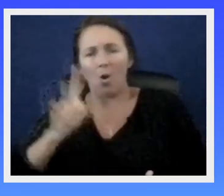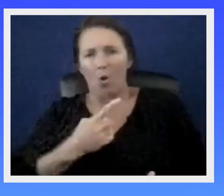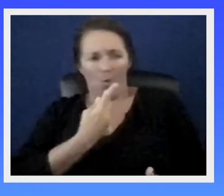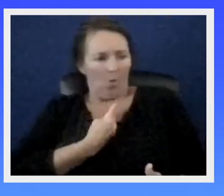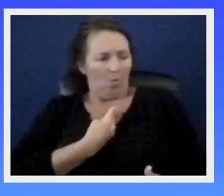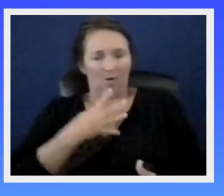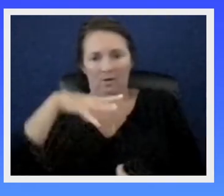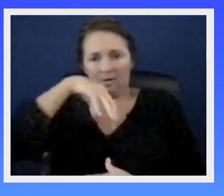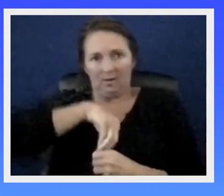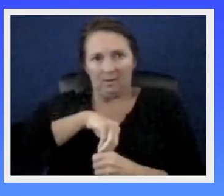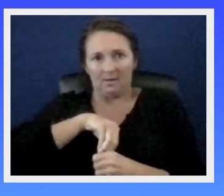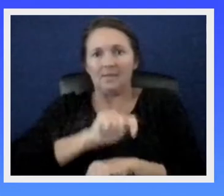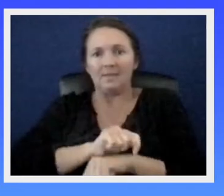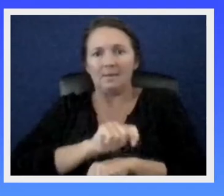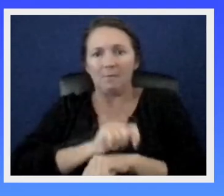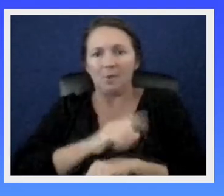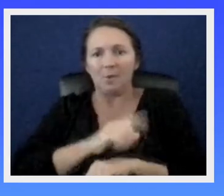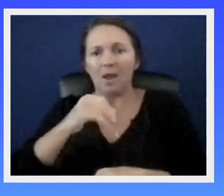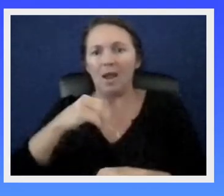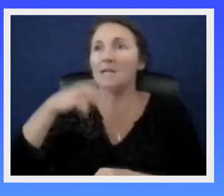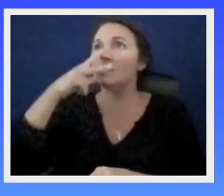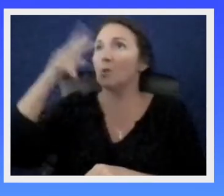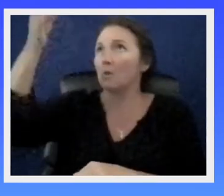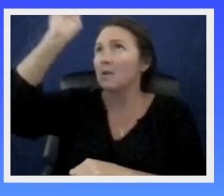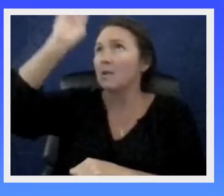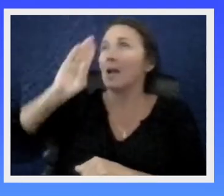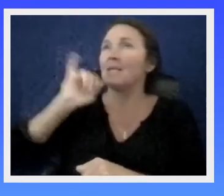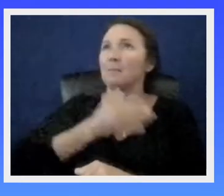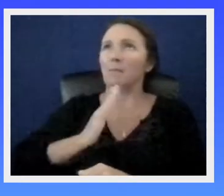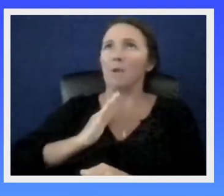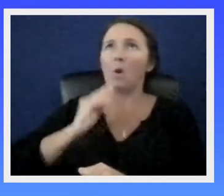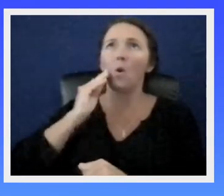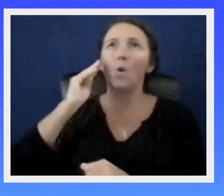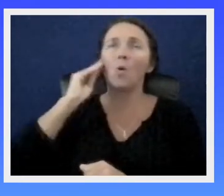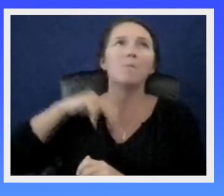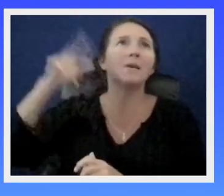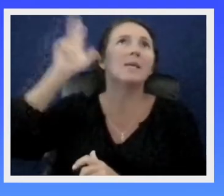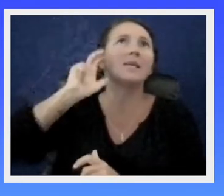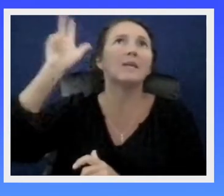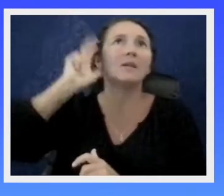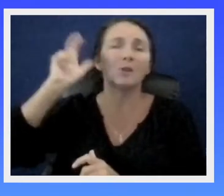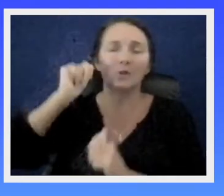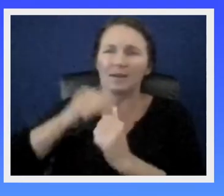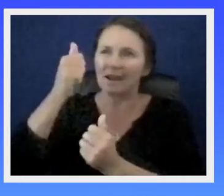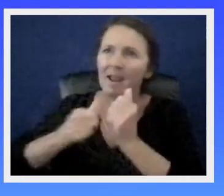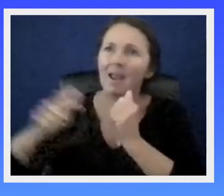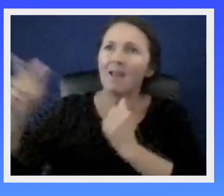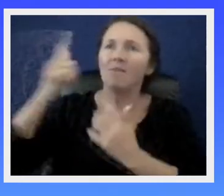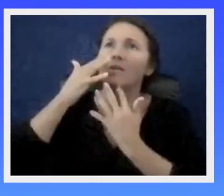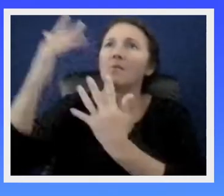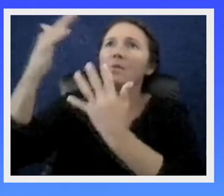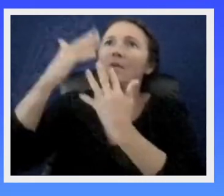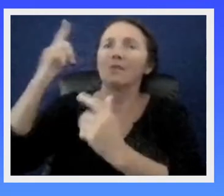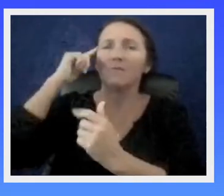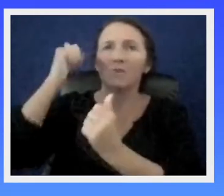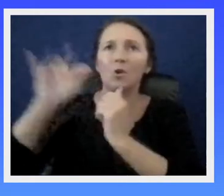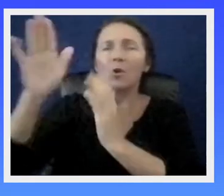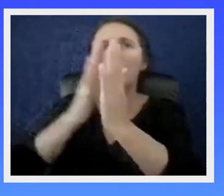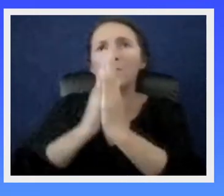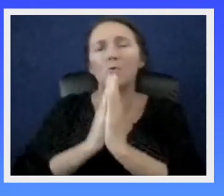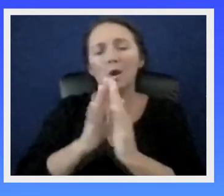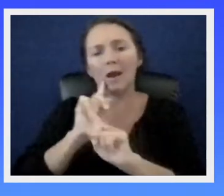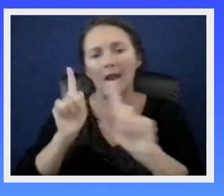Lola, show me God is home. We hear her in every vibrato, the shimmering of a prayer's answer like